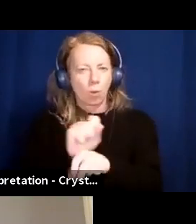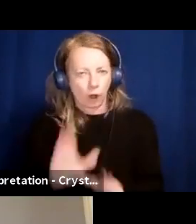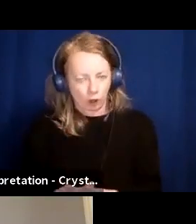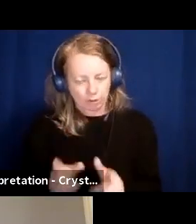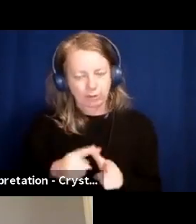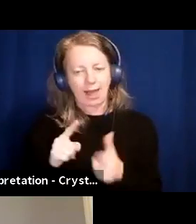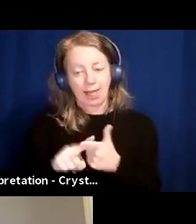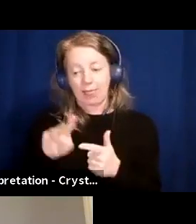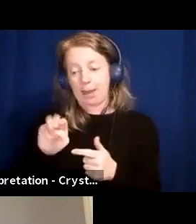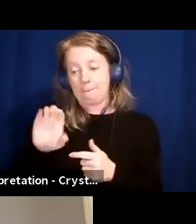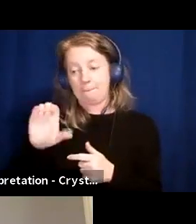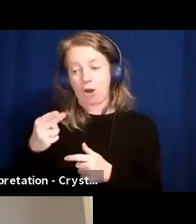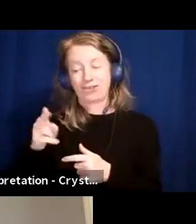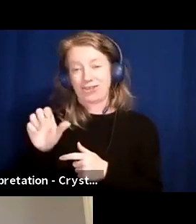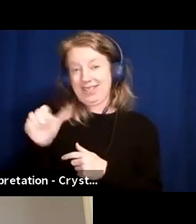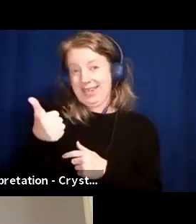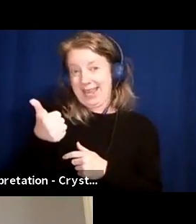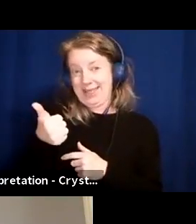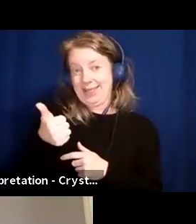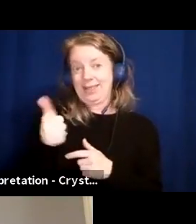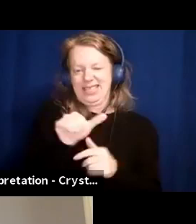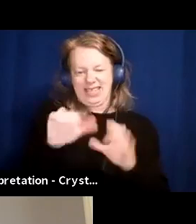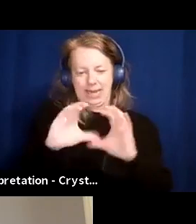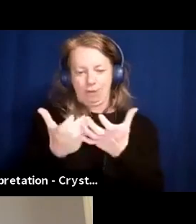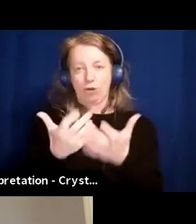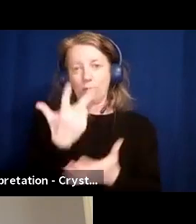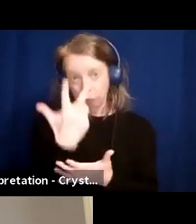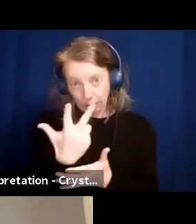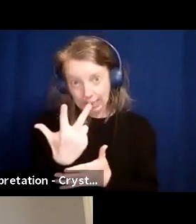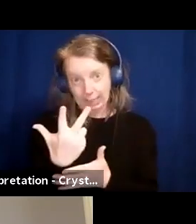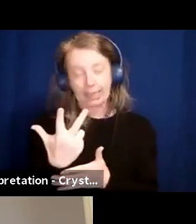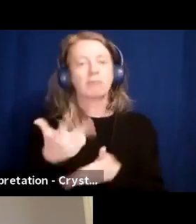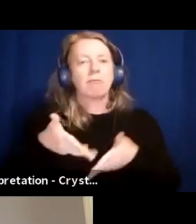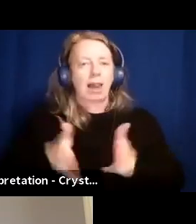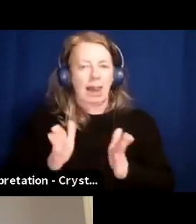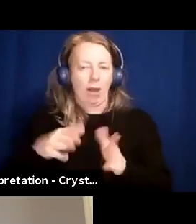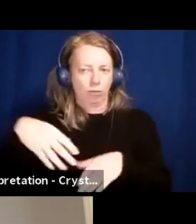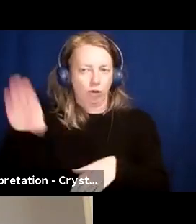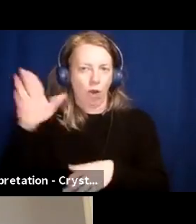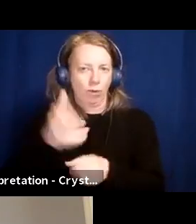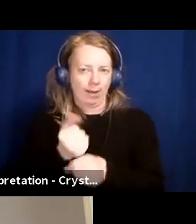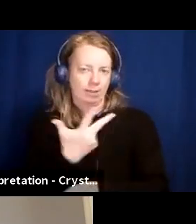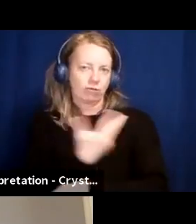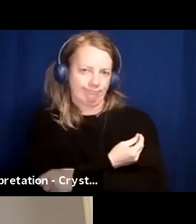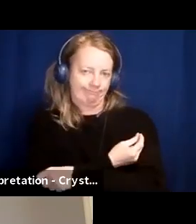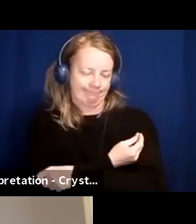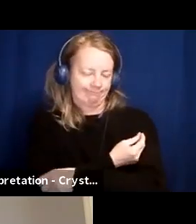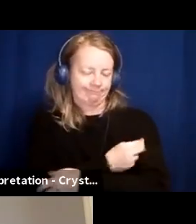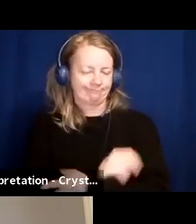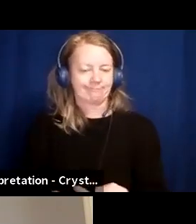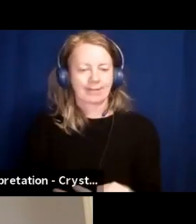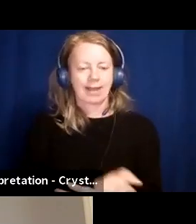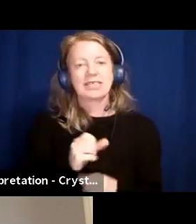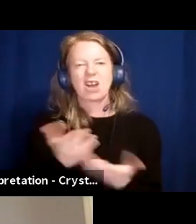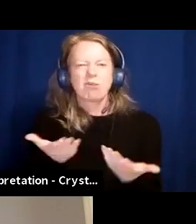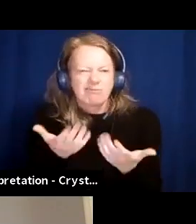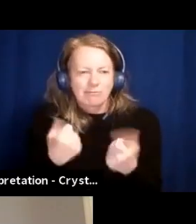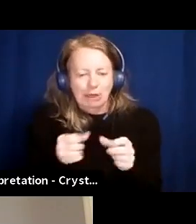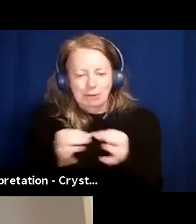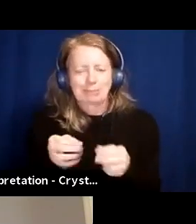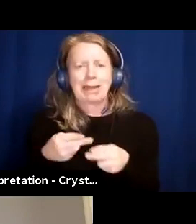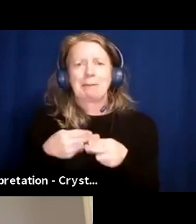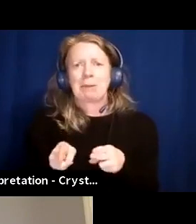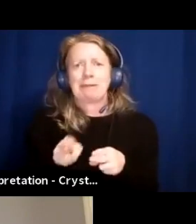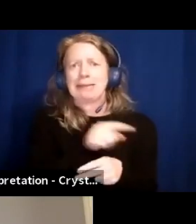other groups in group 3 will open. So, in a very few words, those are the groups. Thank